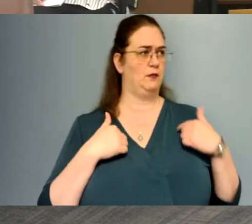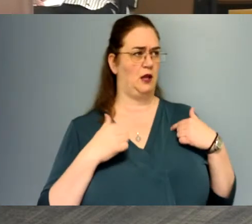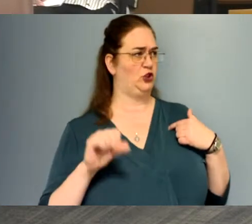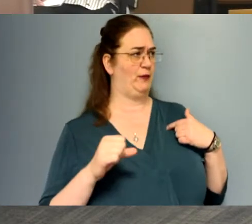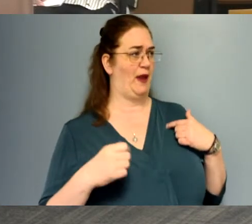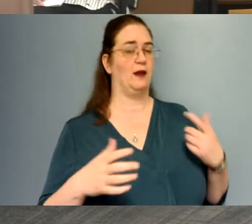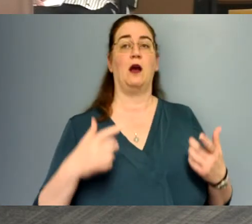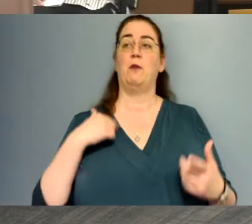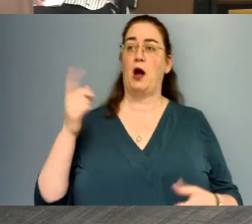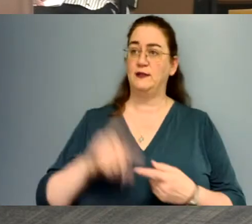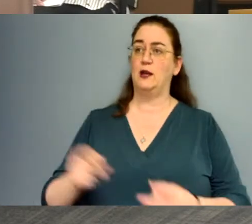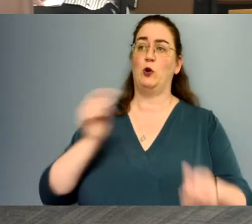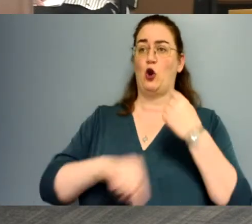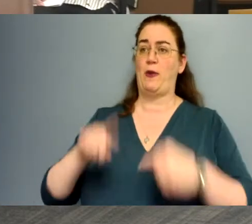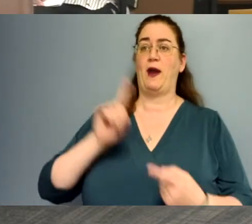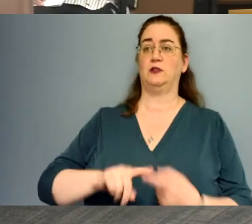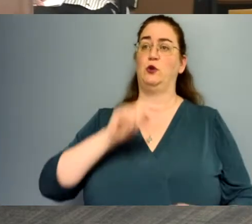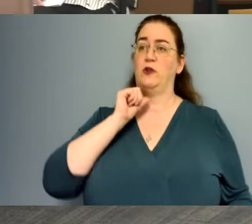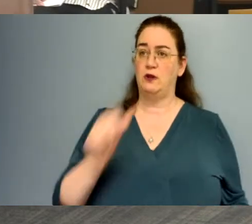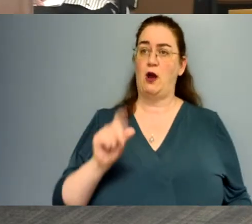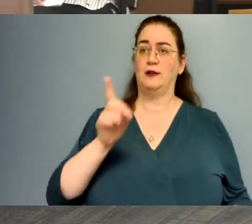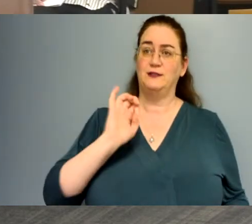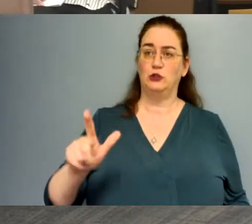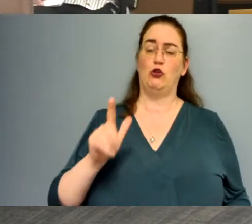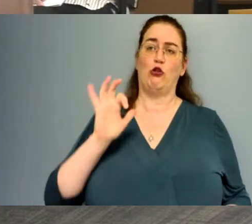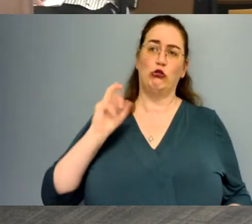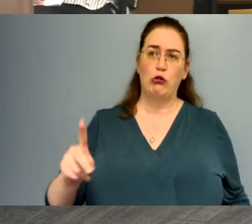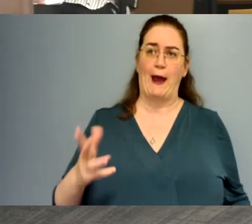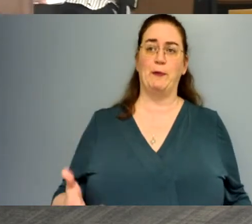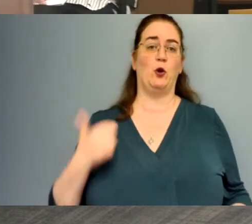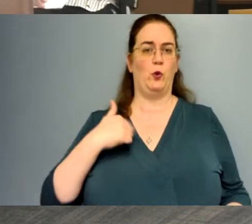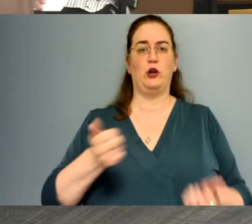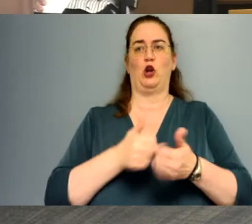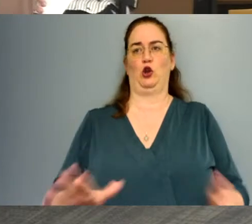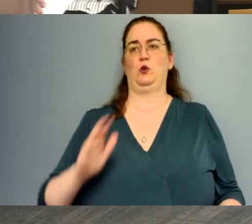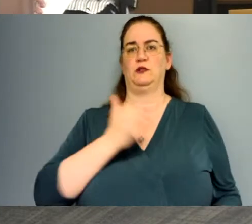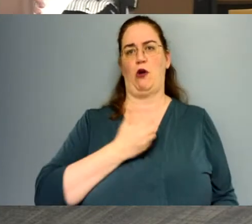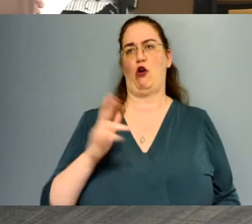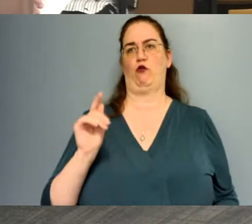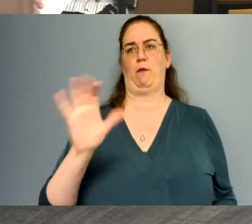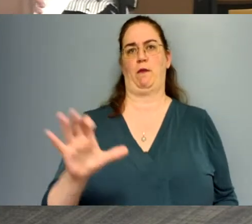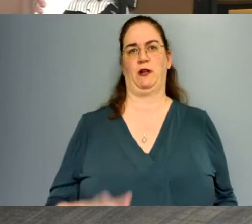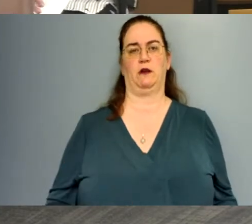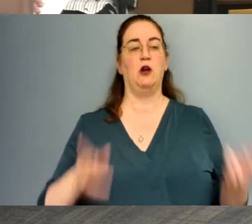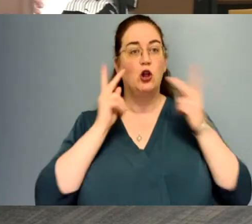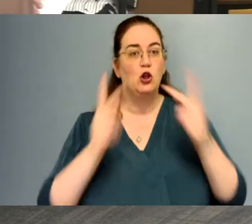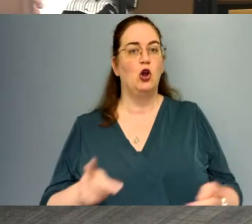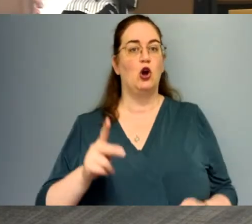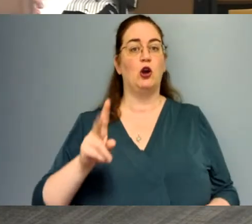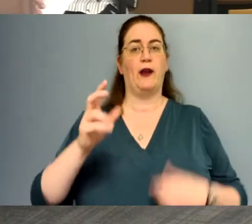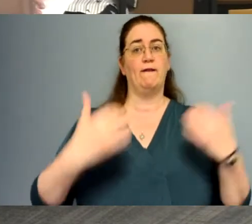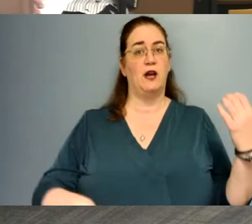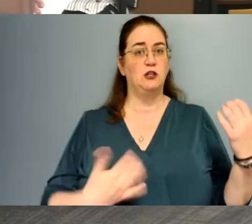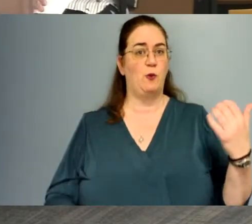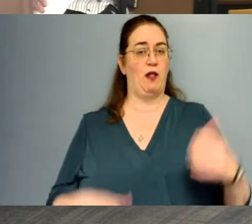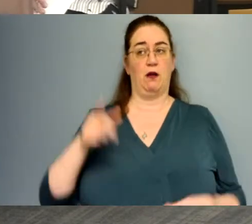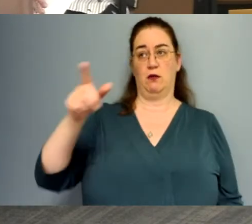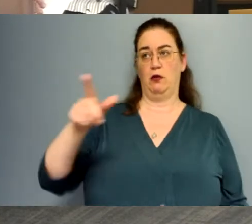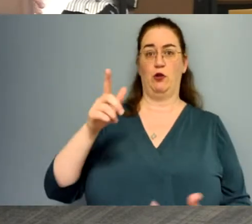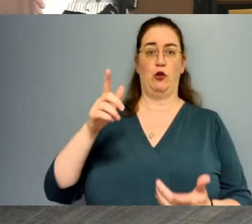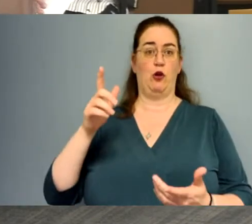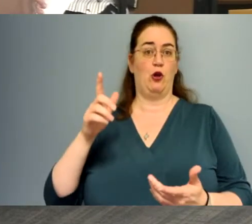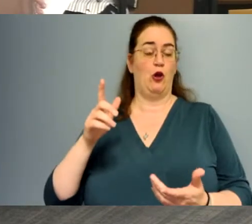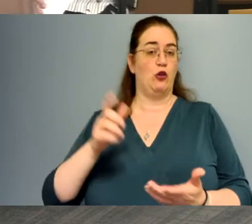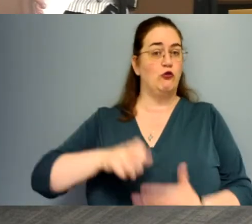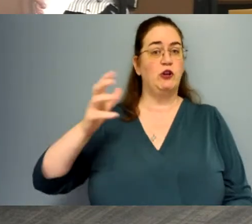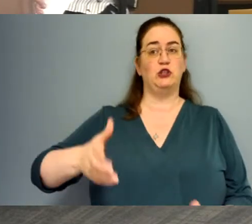go back to the non-digital crap, we could lose our republic. Look at Venezuela, the richest